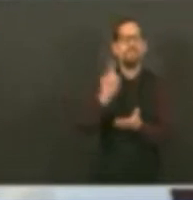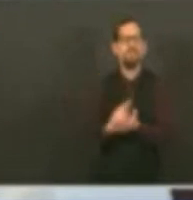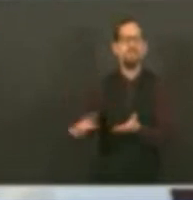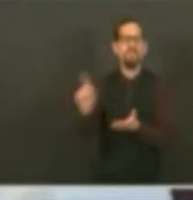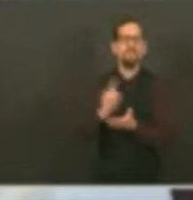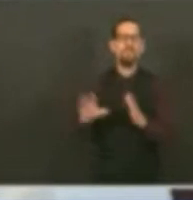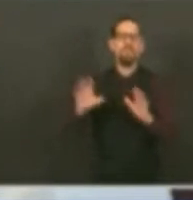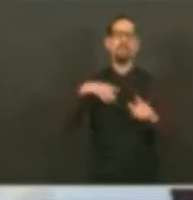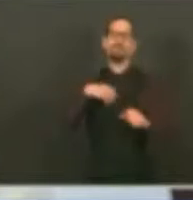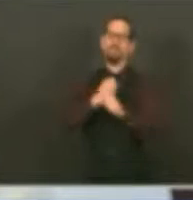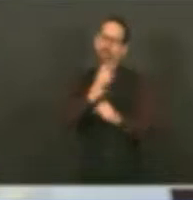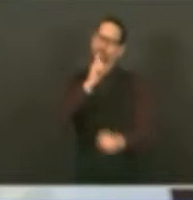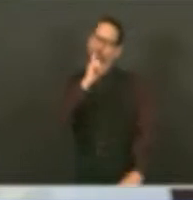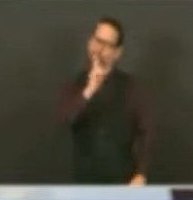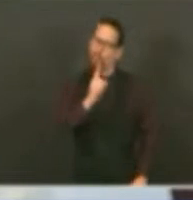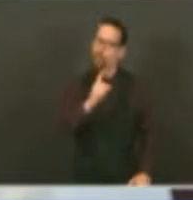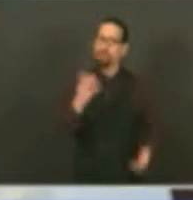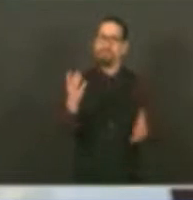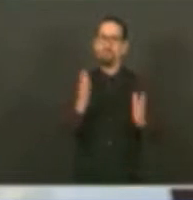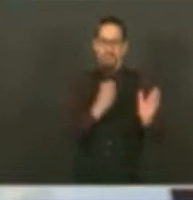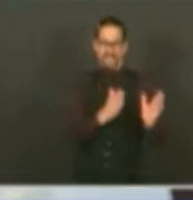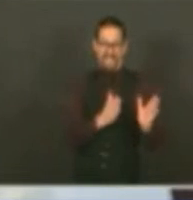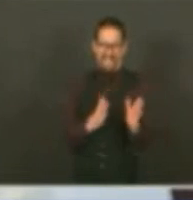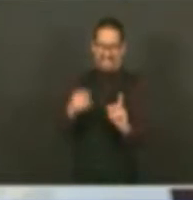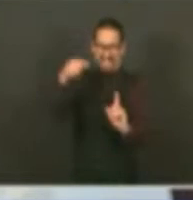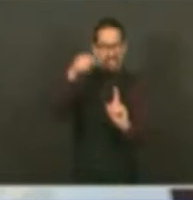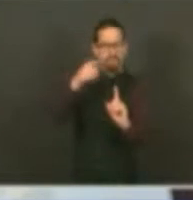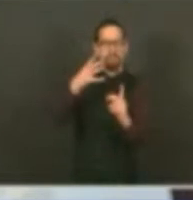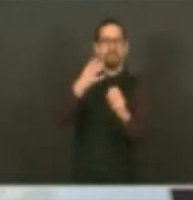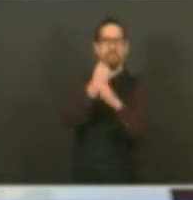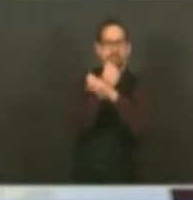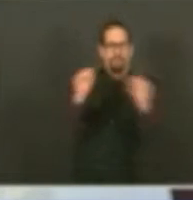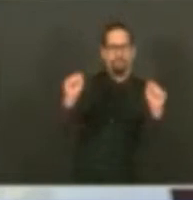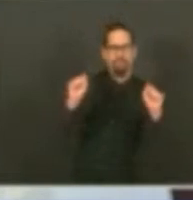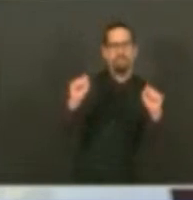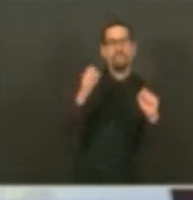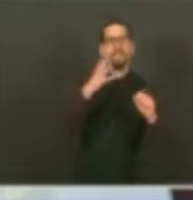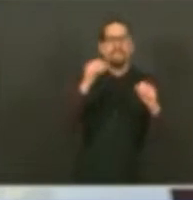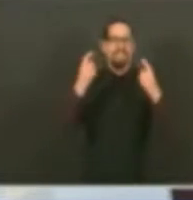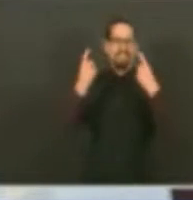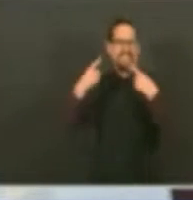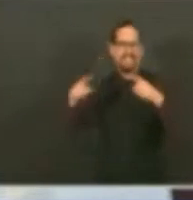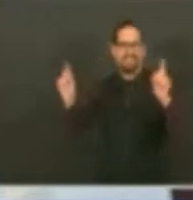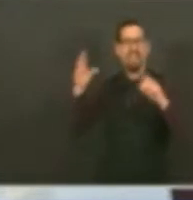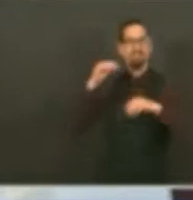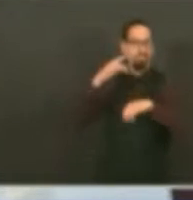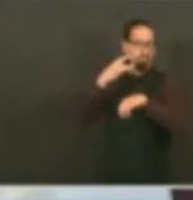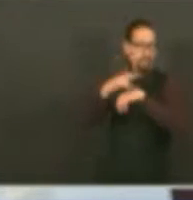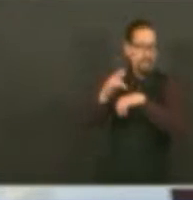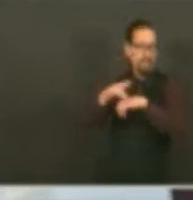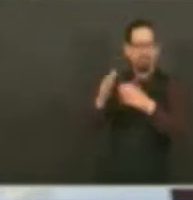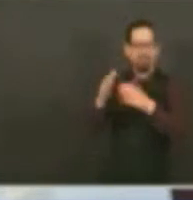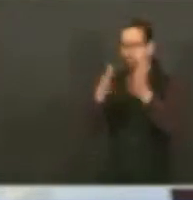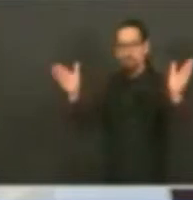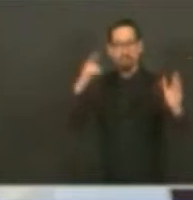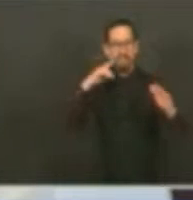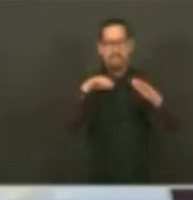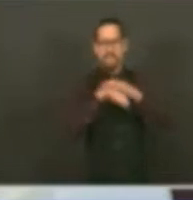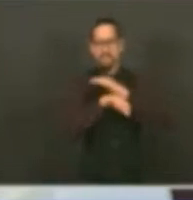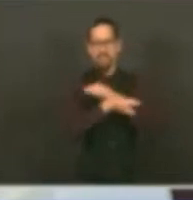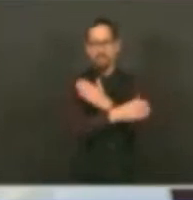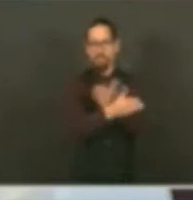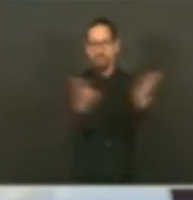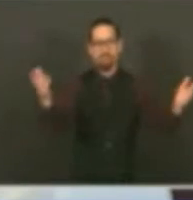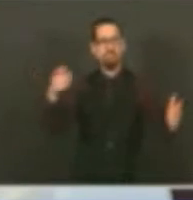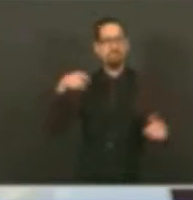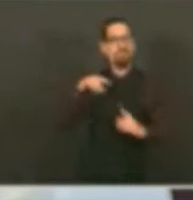have a safe and effective vaccine available and accessible to all who are at higher risk and who need it. I want